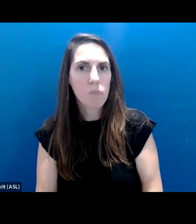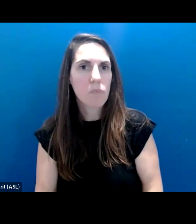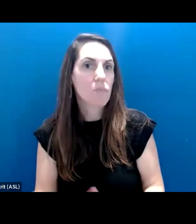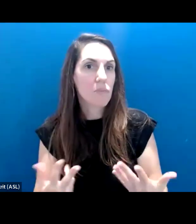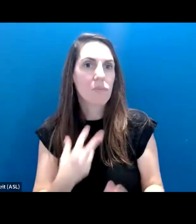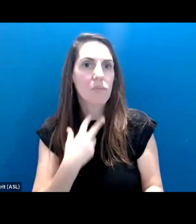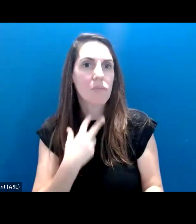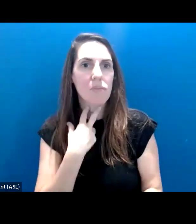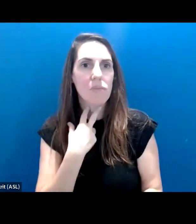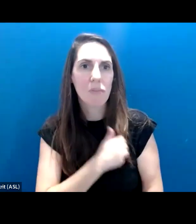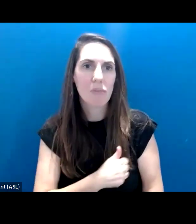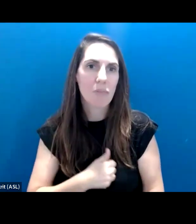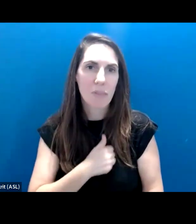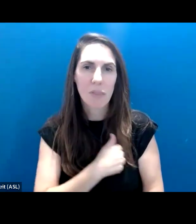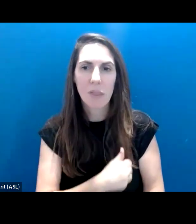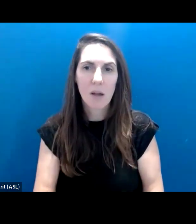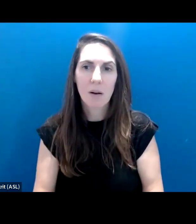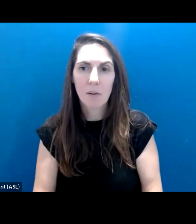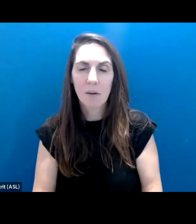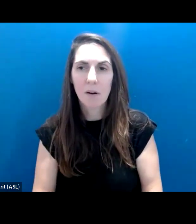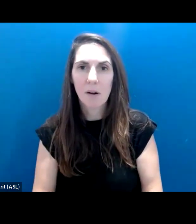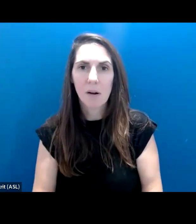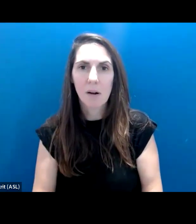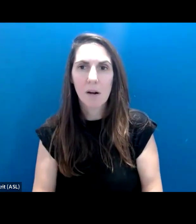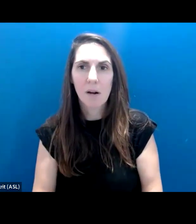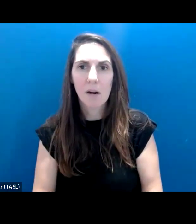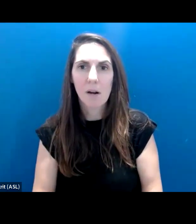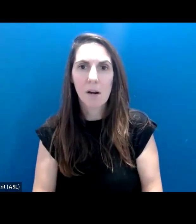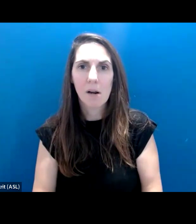you. Sorry. Someone else will have to do that.